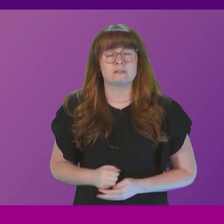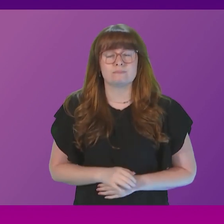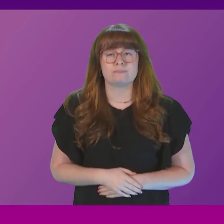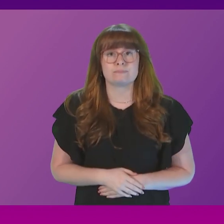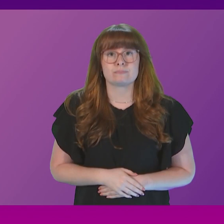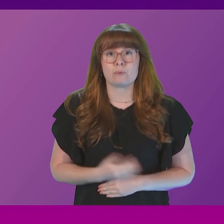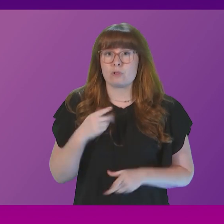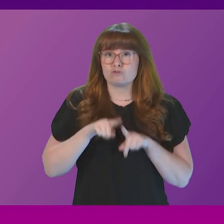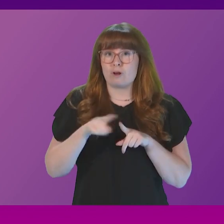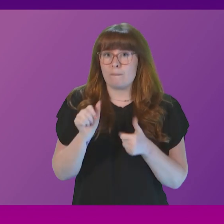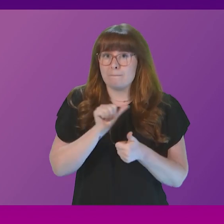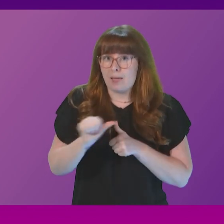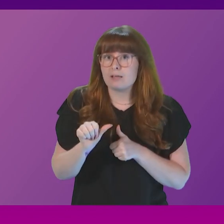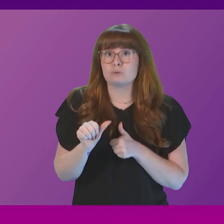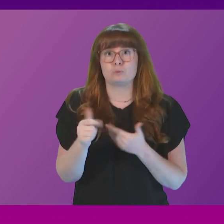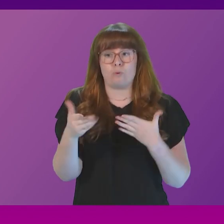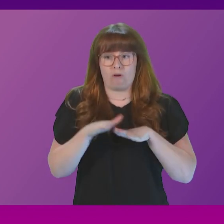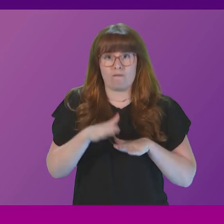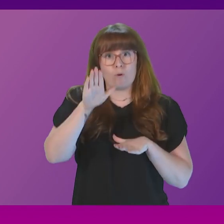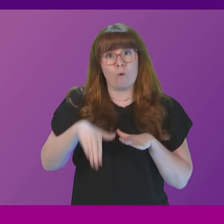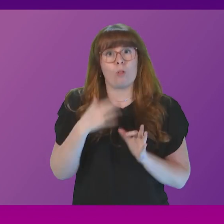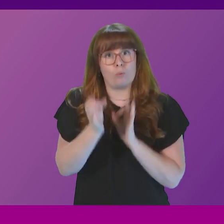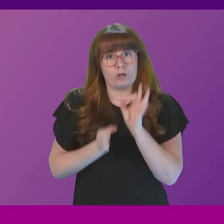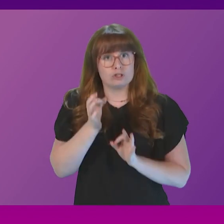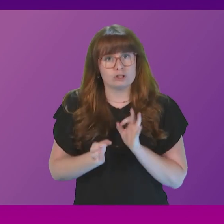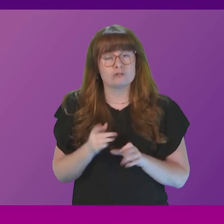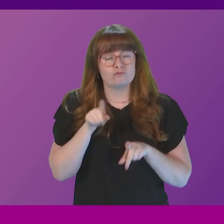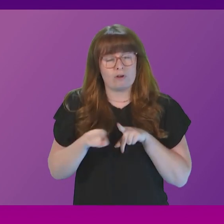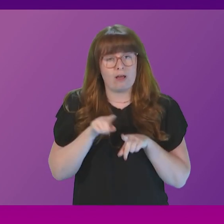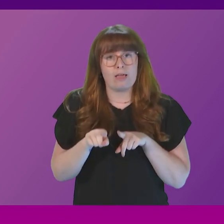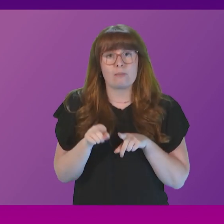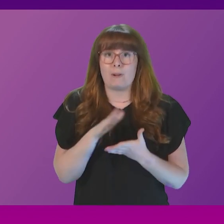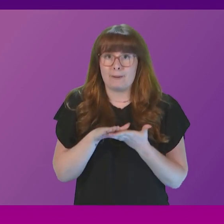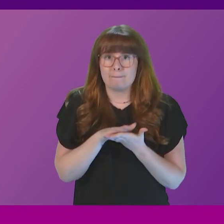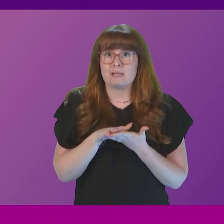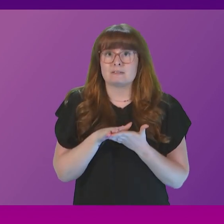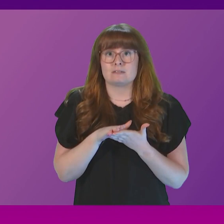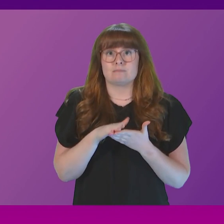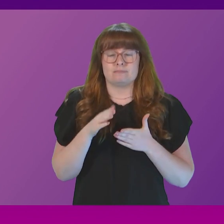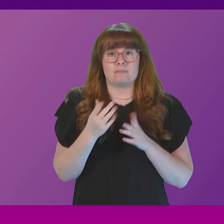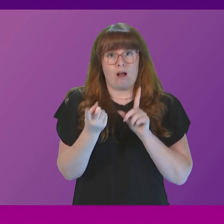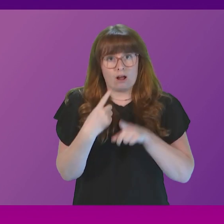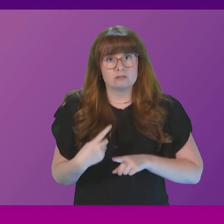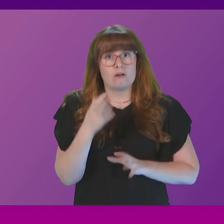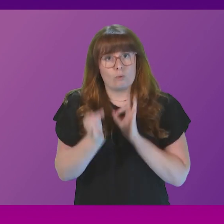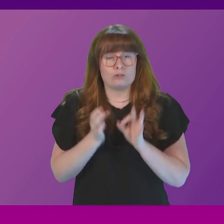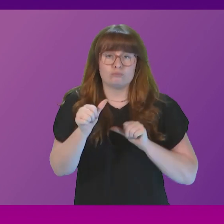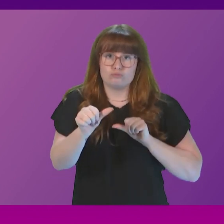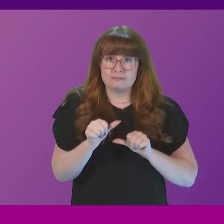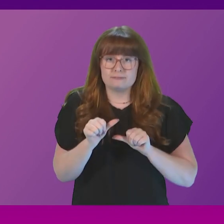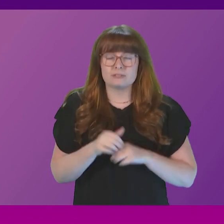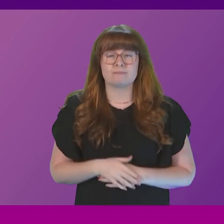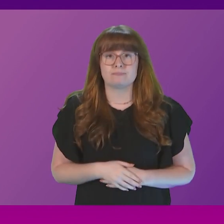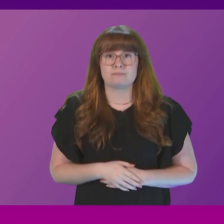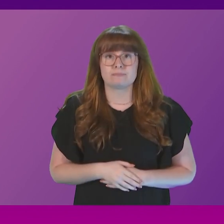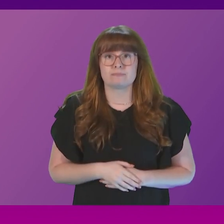my best, as ever, to get in all the questions. That will require brevity in questions and in responses